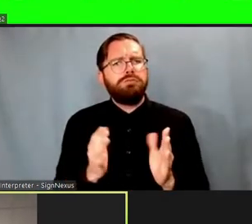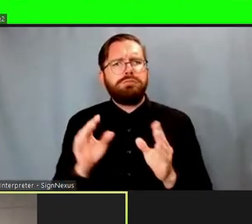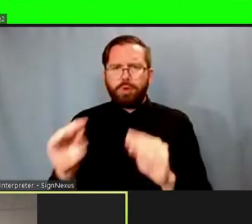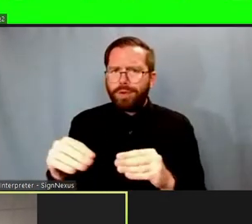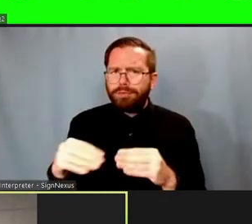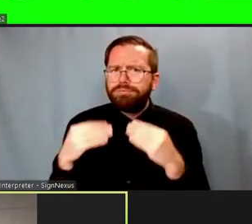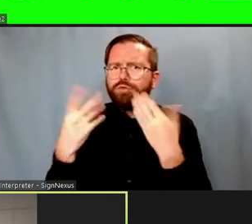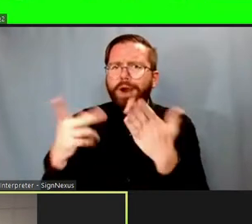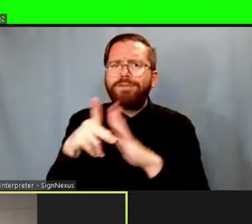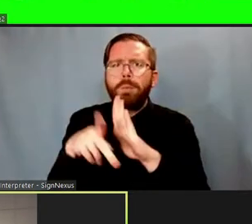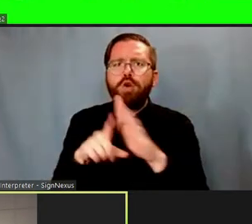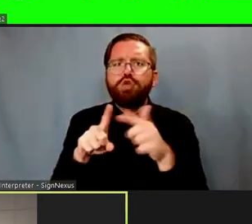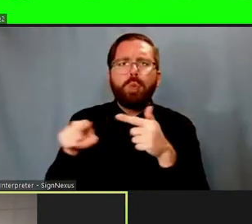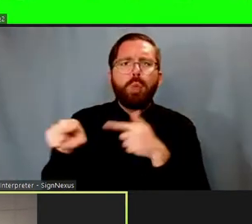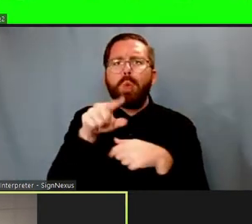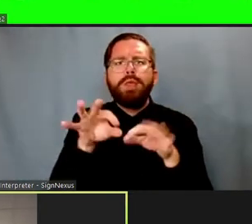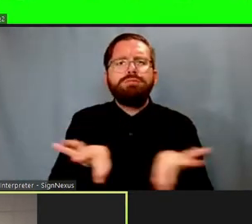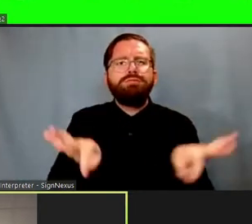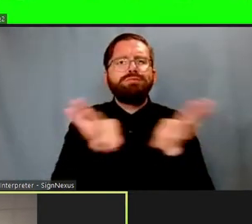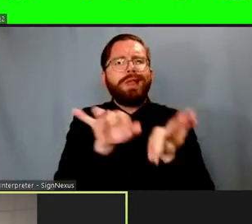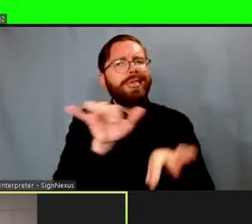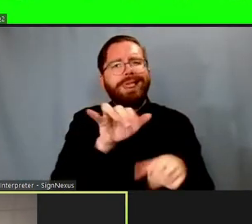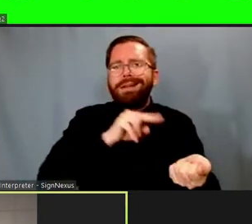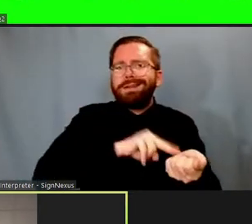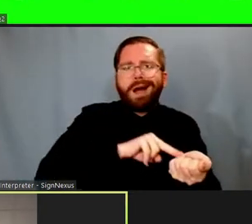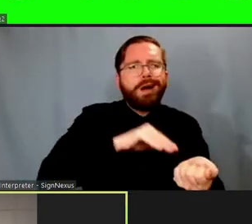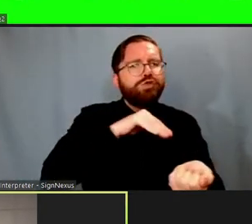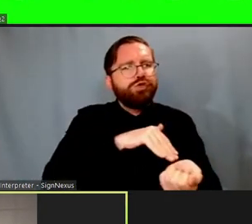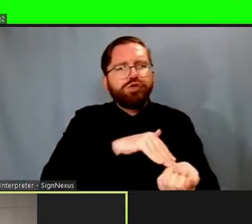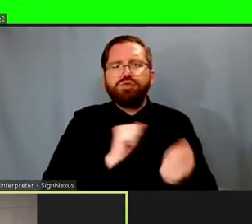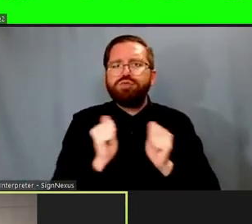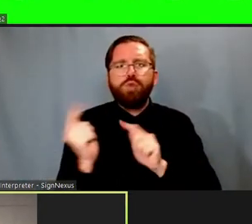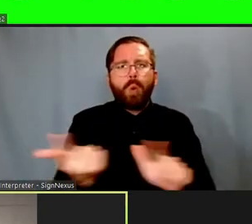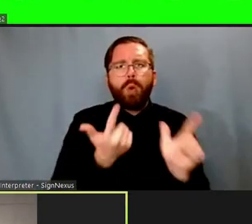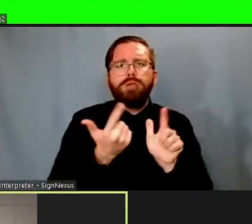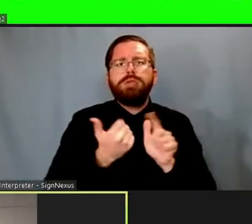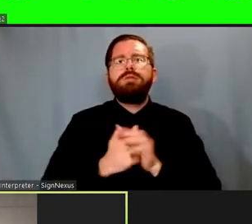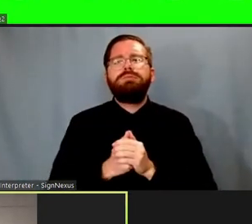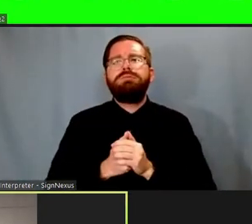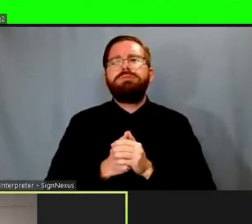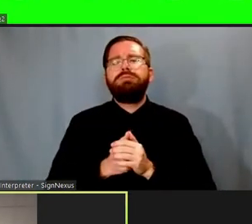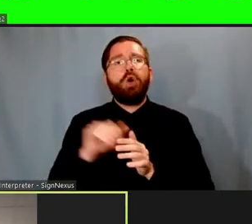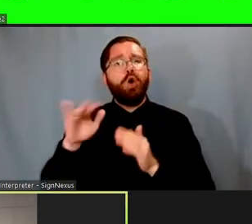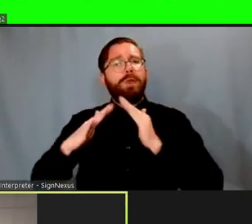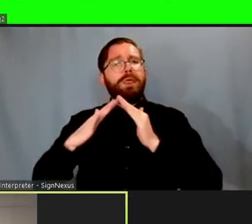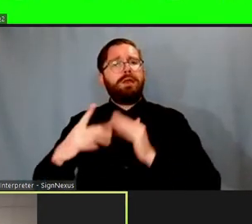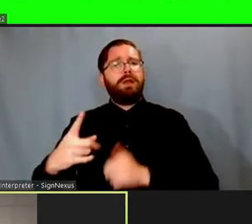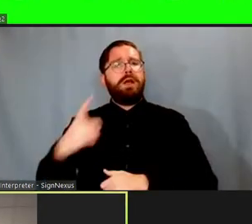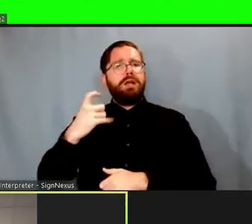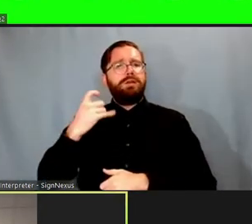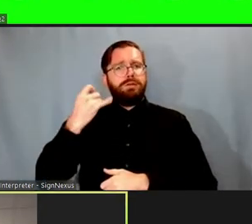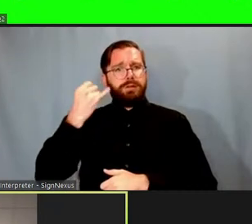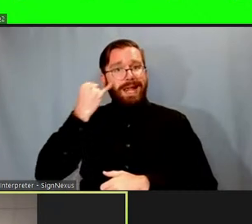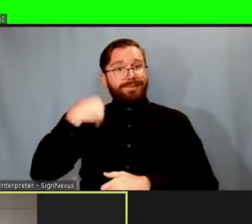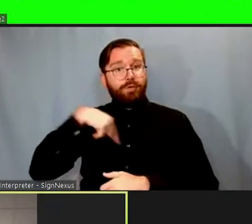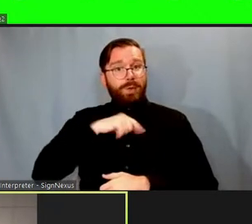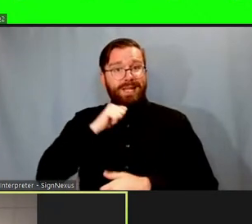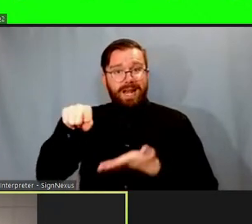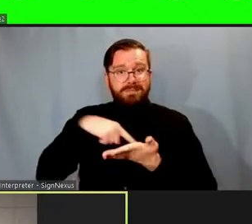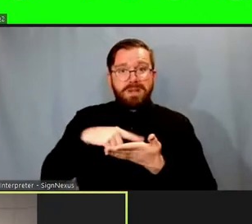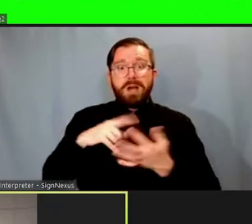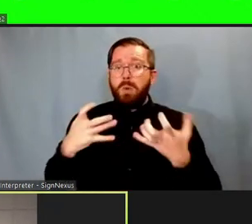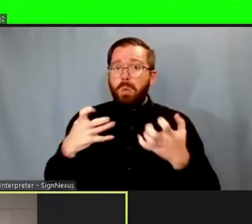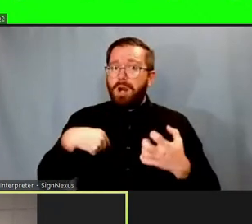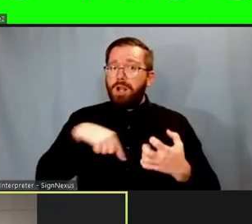essential employees as doctors and nurses the city also asked us that if we without even getting paid they wanted us to drive